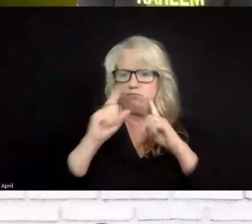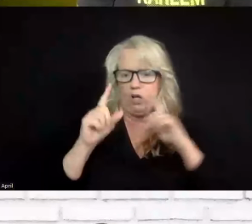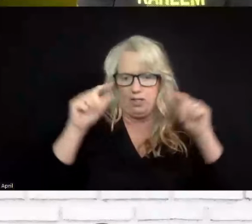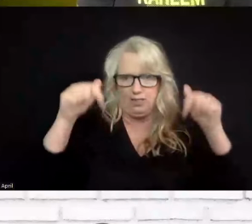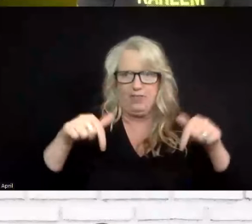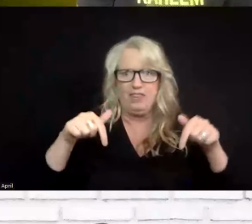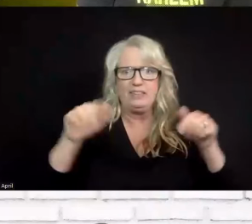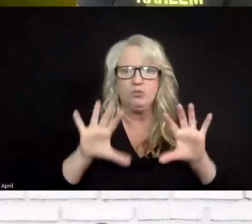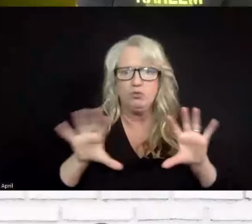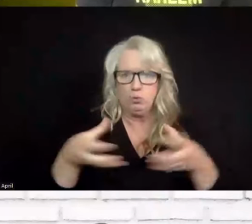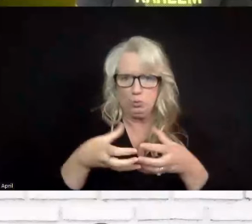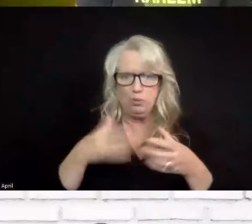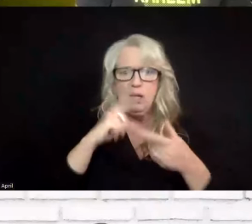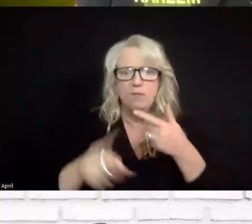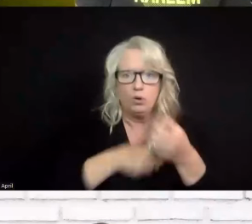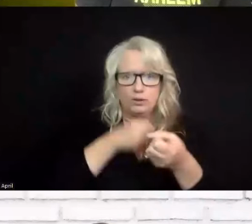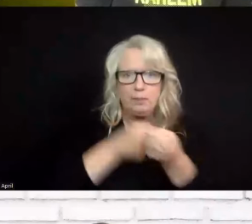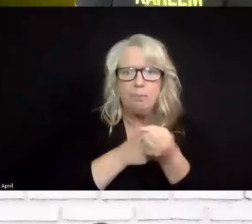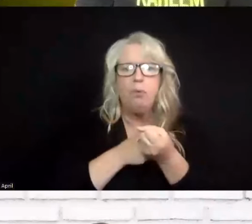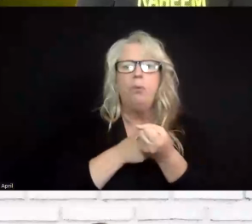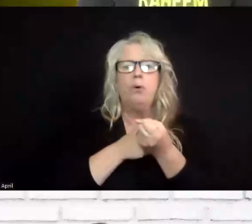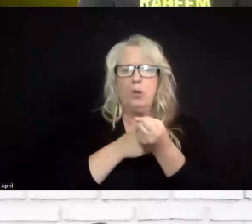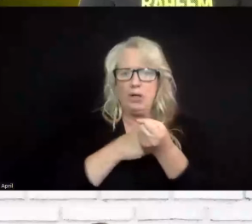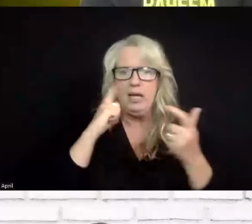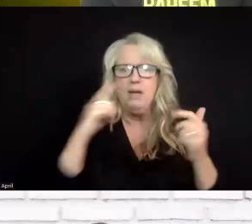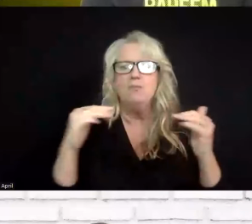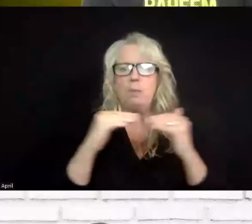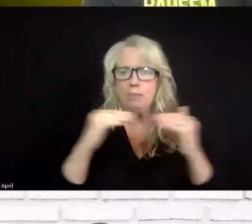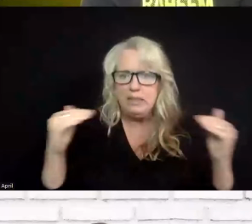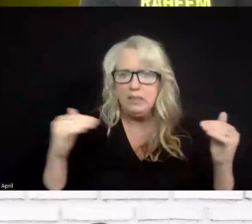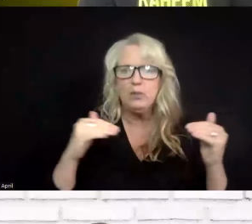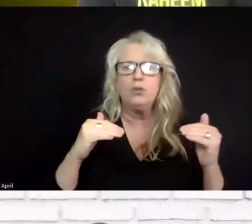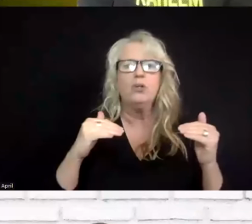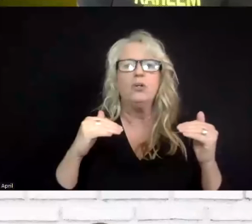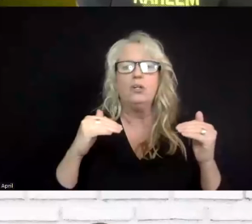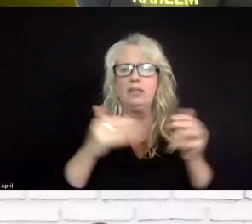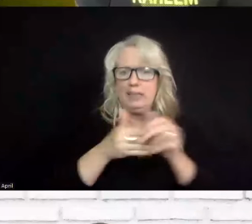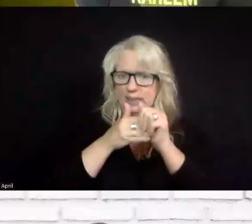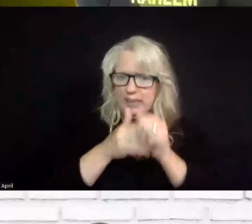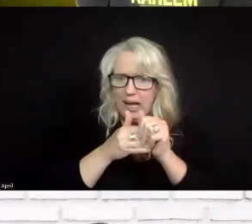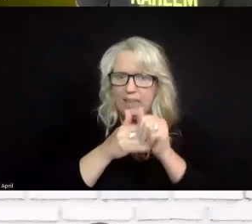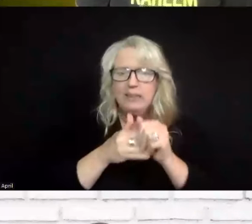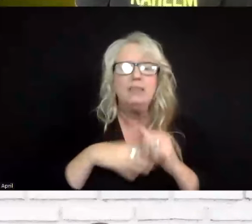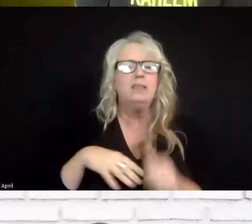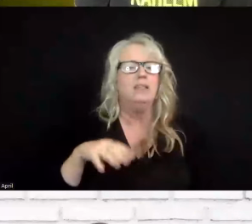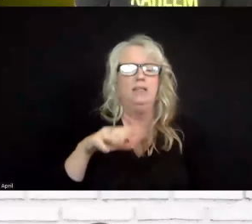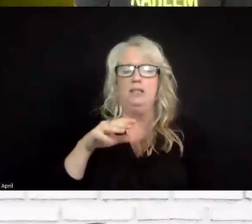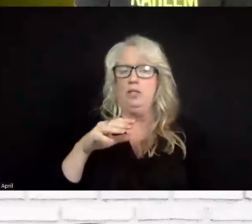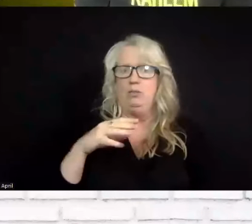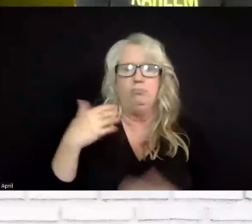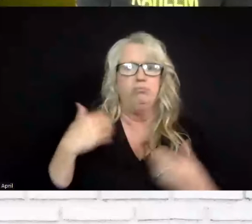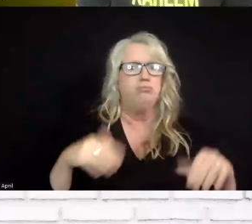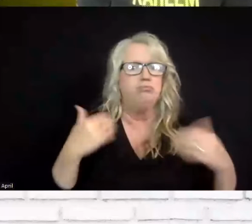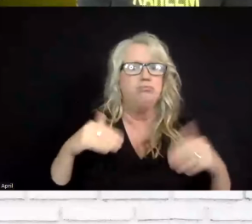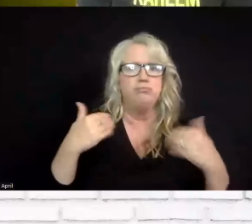about supporting peer guided models. And this is really, in essence,